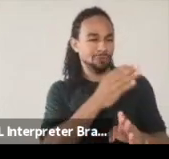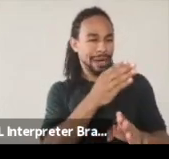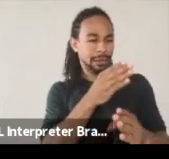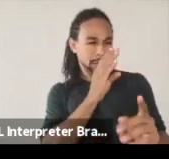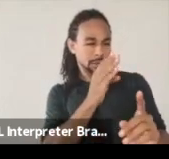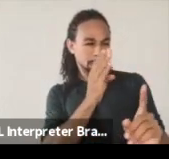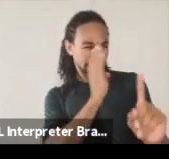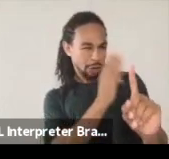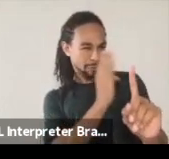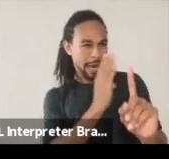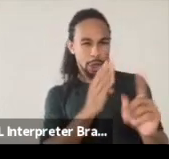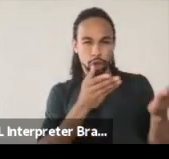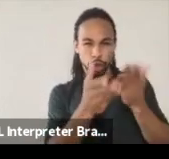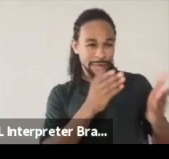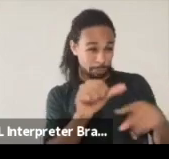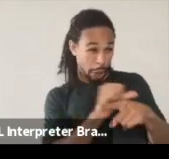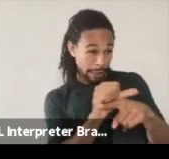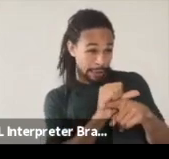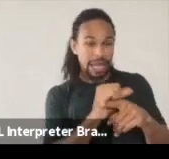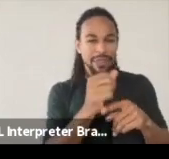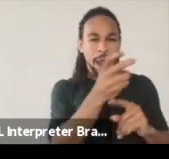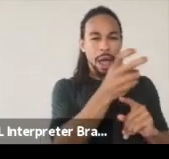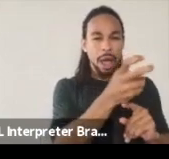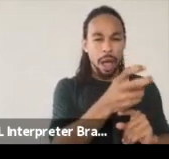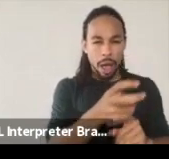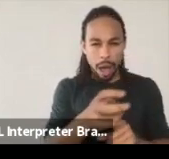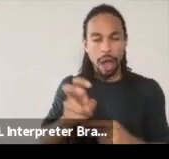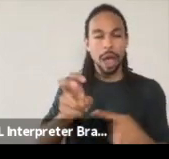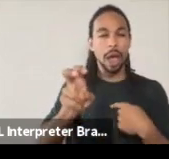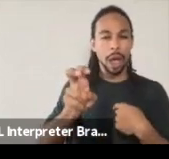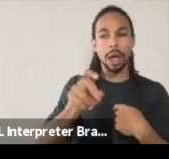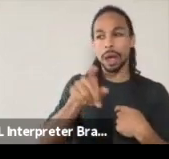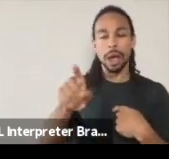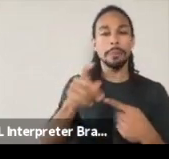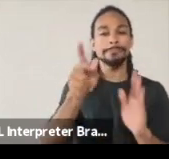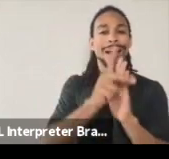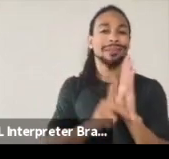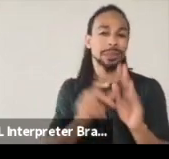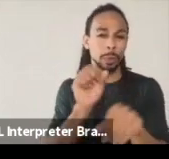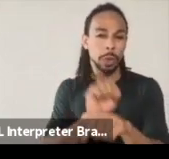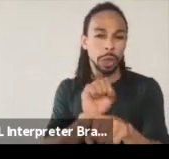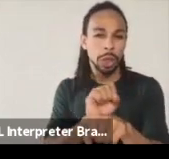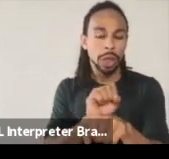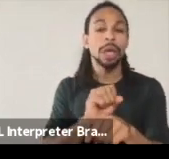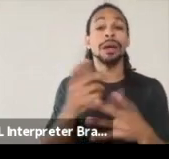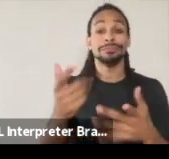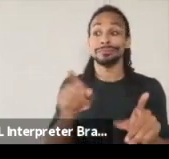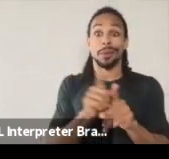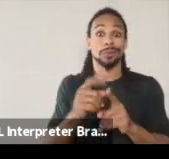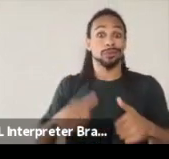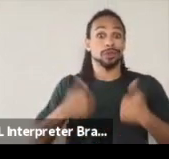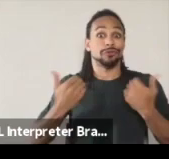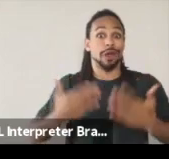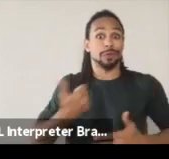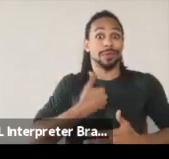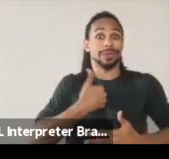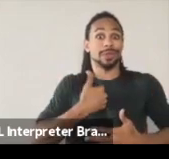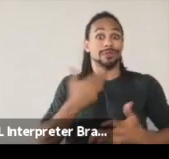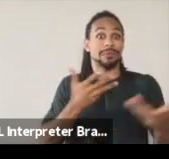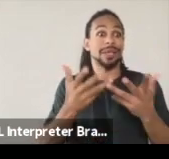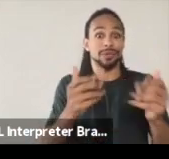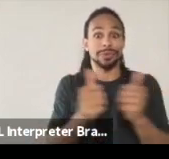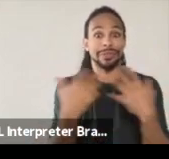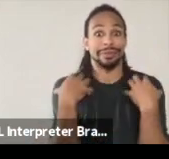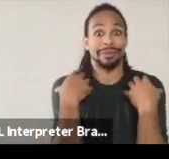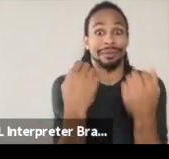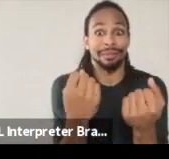moved into more policy work. And as a survivor myself who's engaged in healing and providing supportive services in